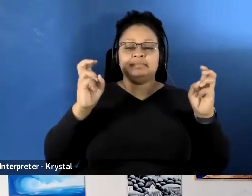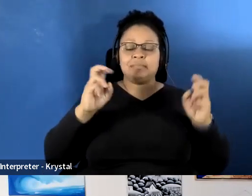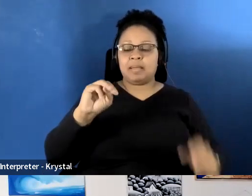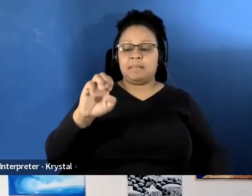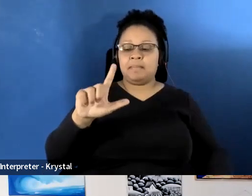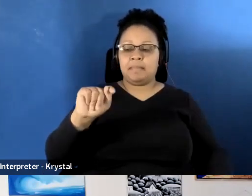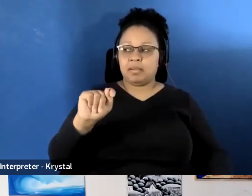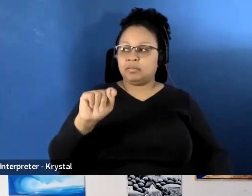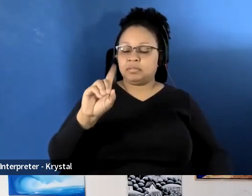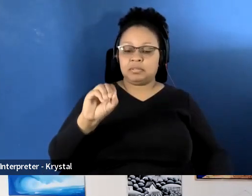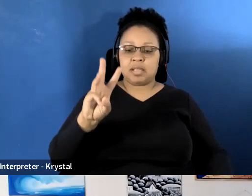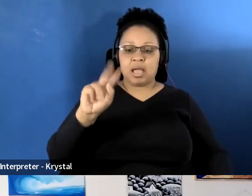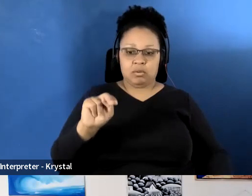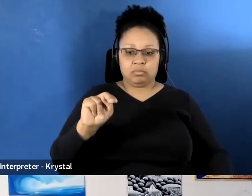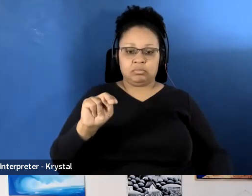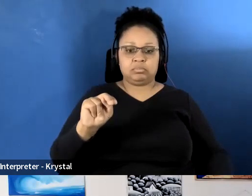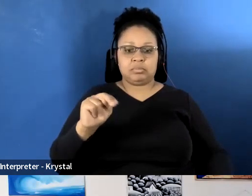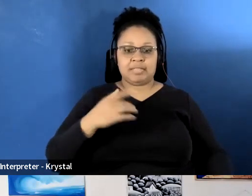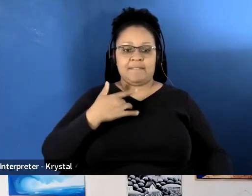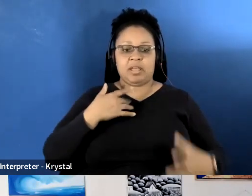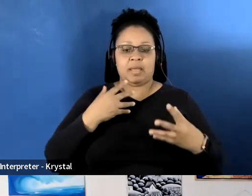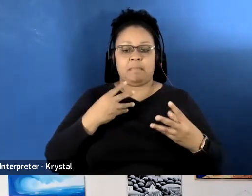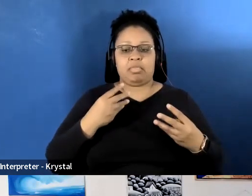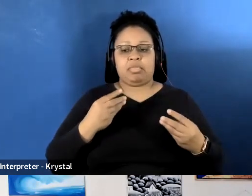that's about, I just feel like I'm melting.